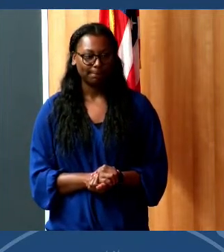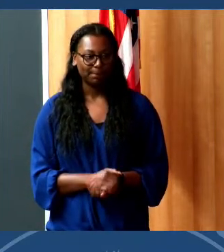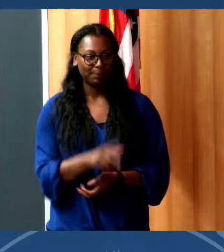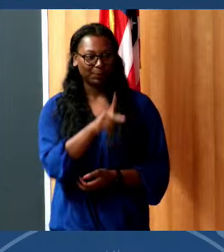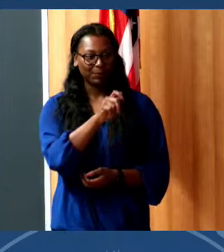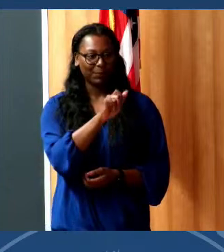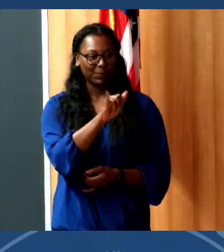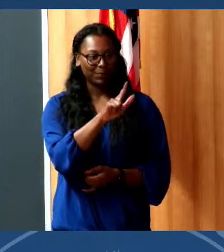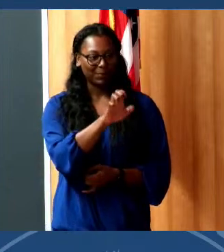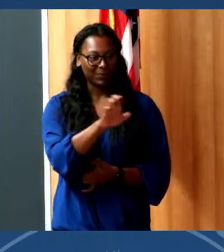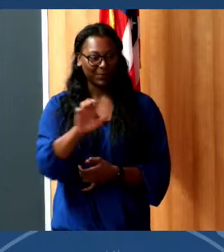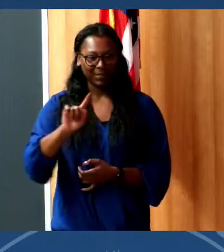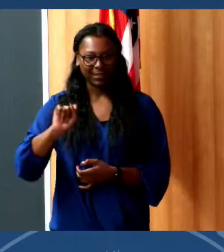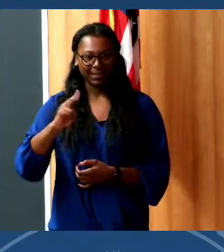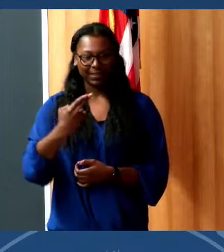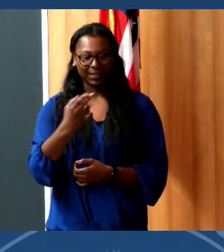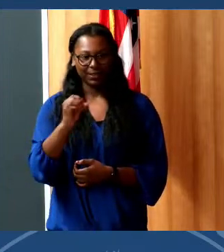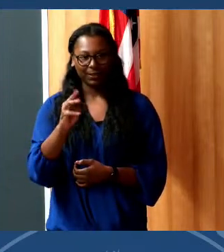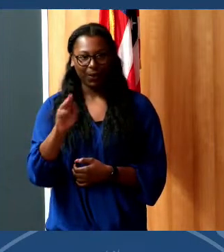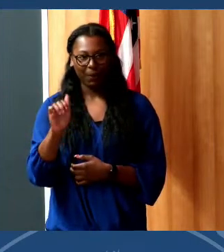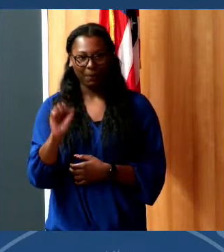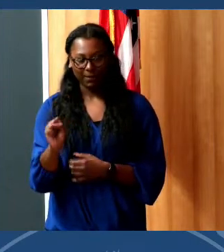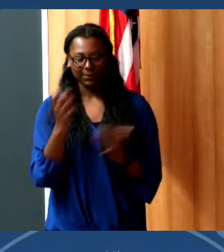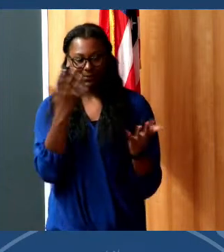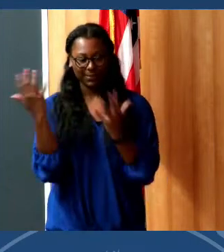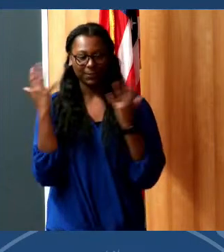Kaylee Thomas.